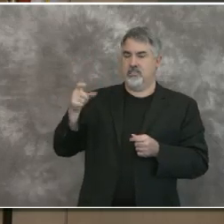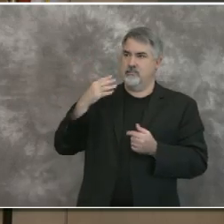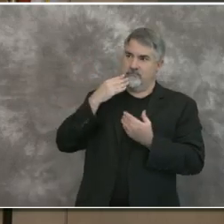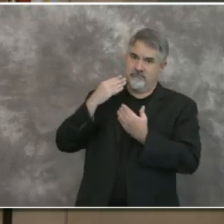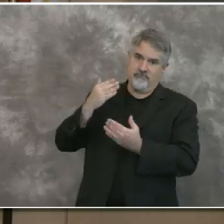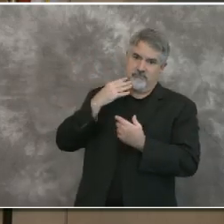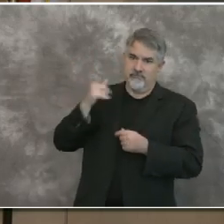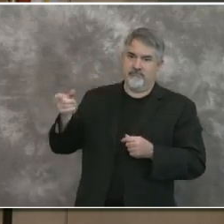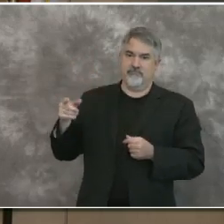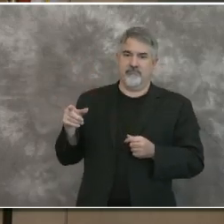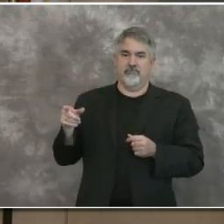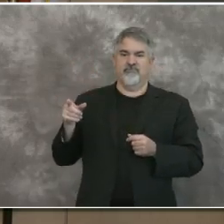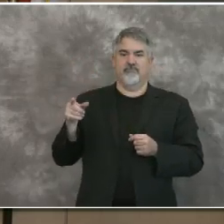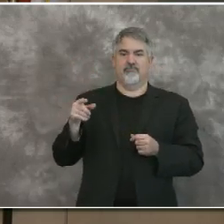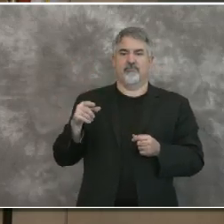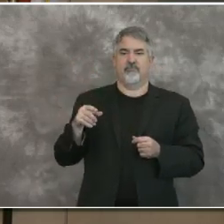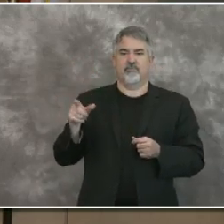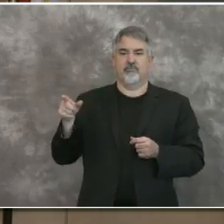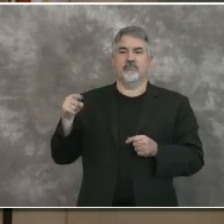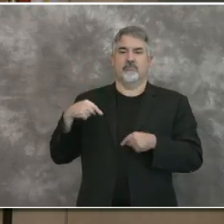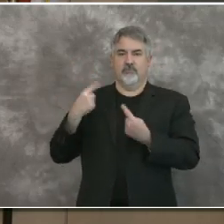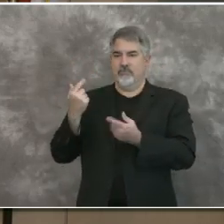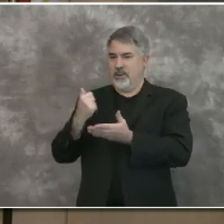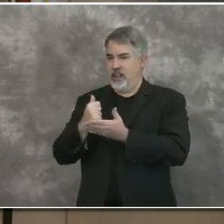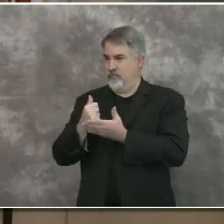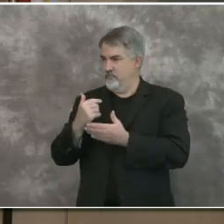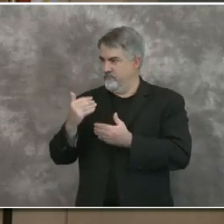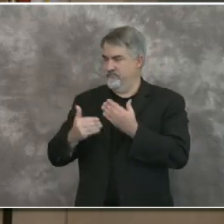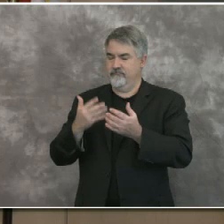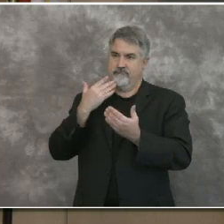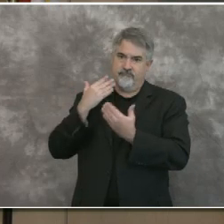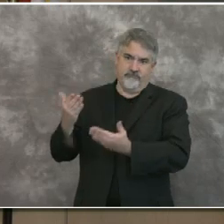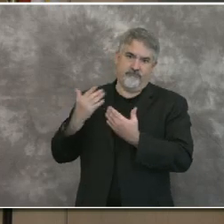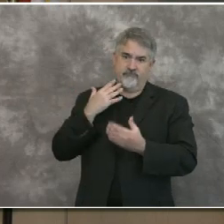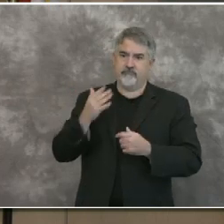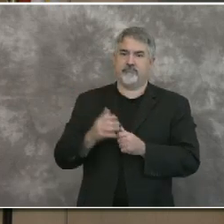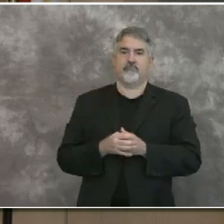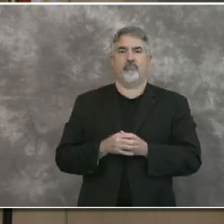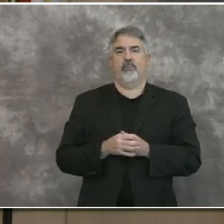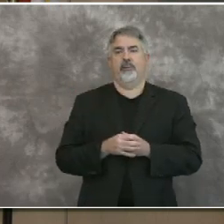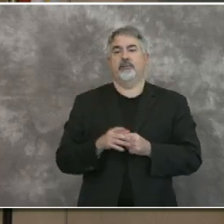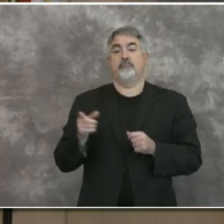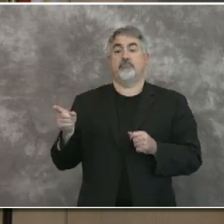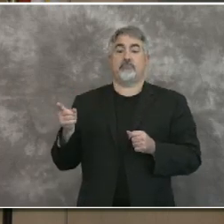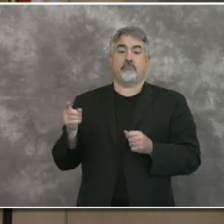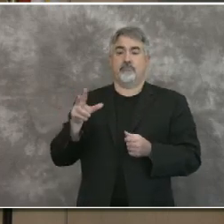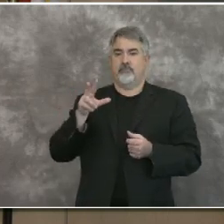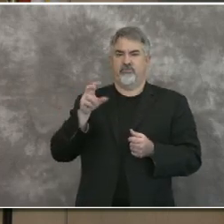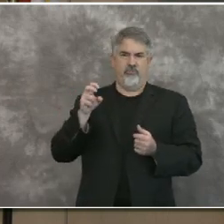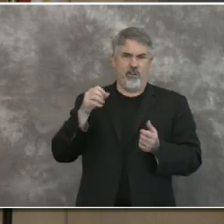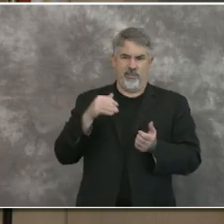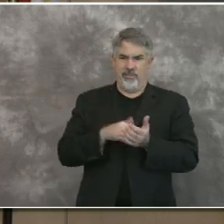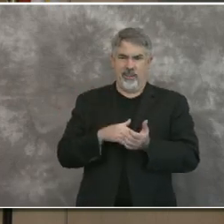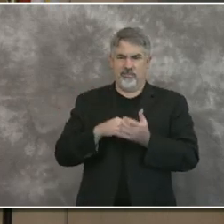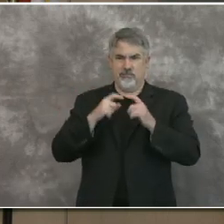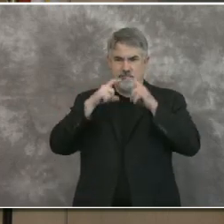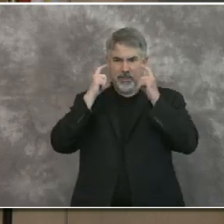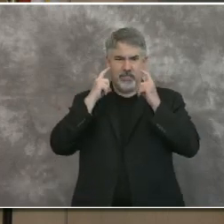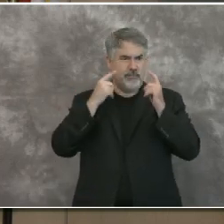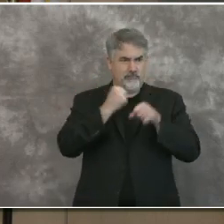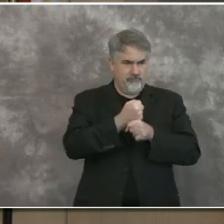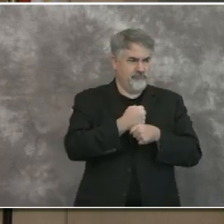this incredible effort that they've had. There's about 300,000 masks that they have in the process of completing by the end of this